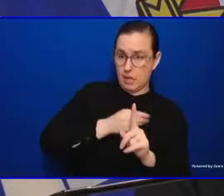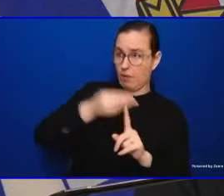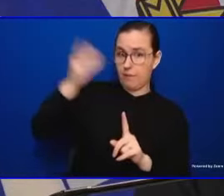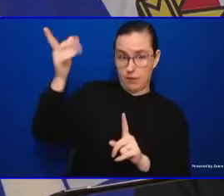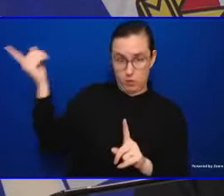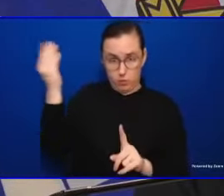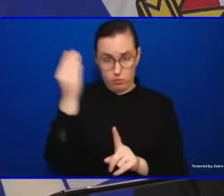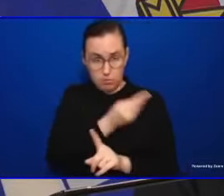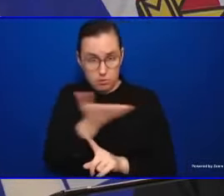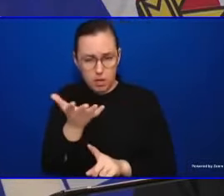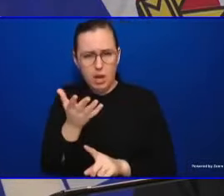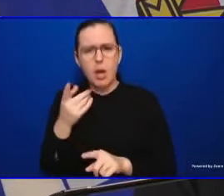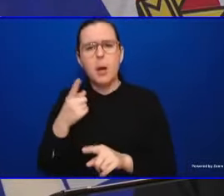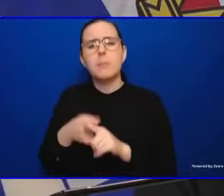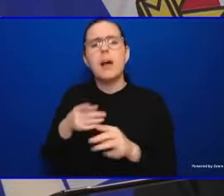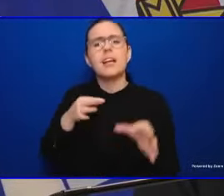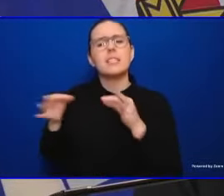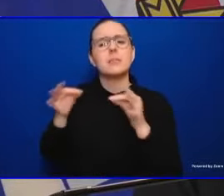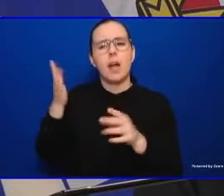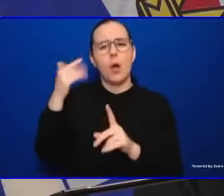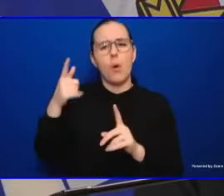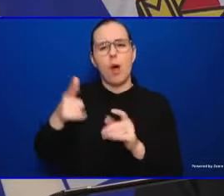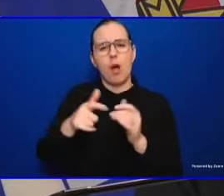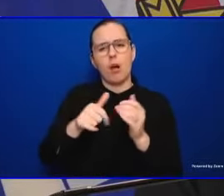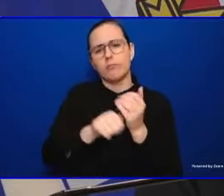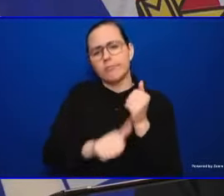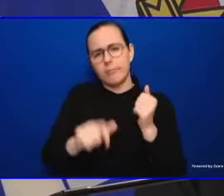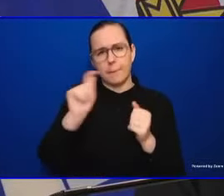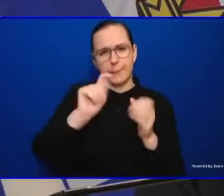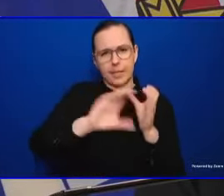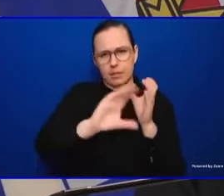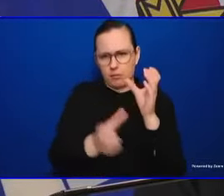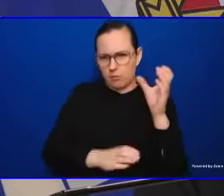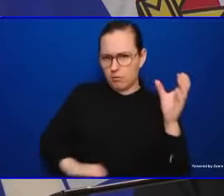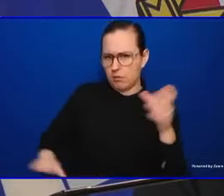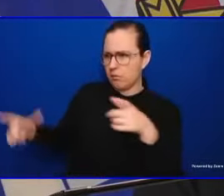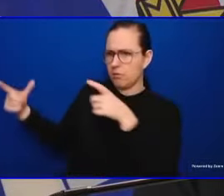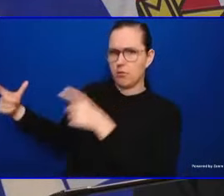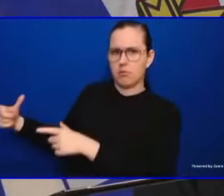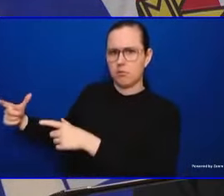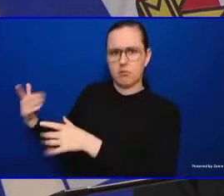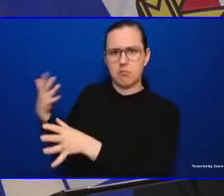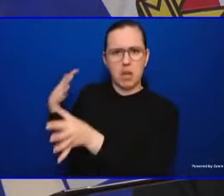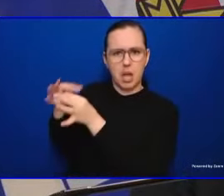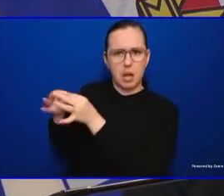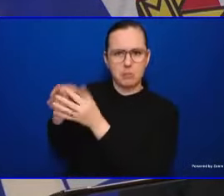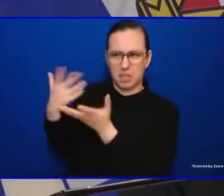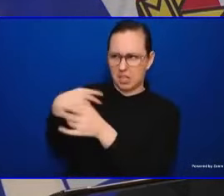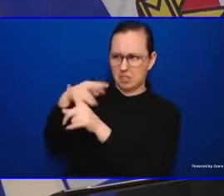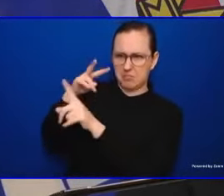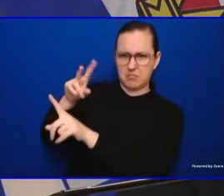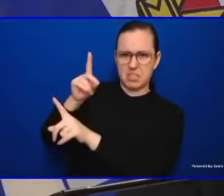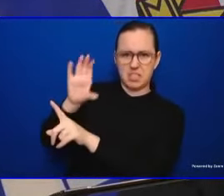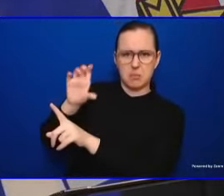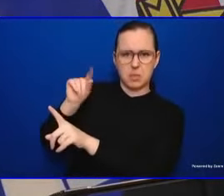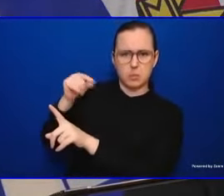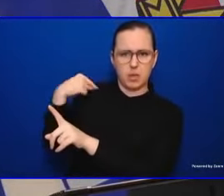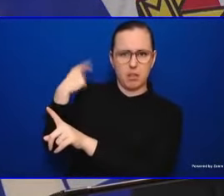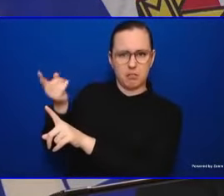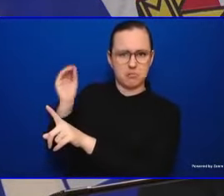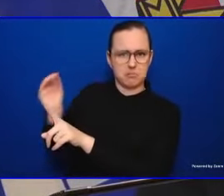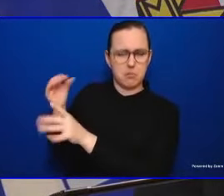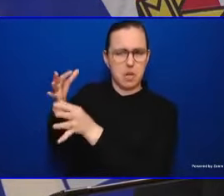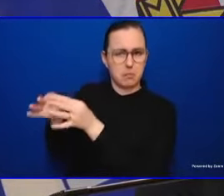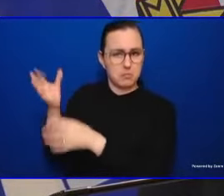wastewater testing has not been updated on the website since December the 20th? I think it's the 24th that it